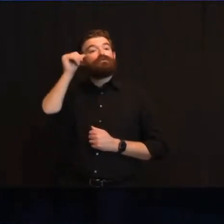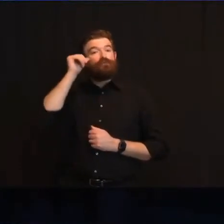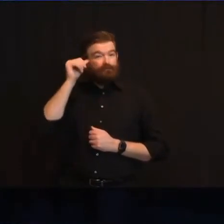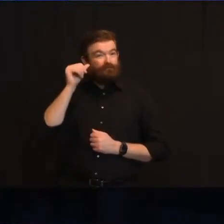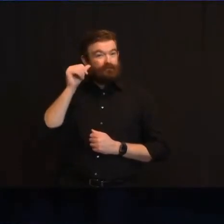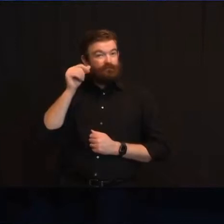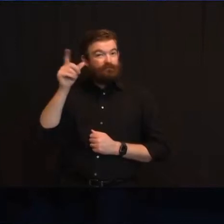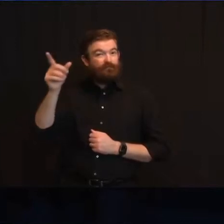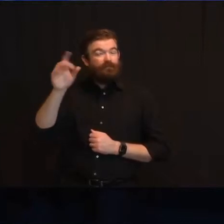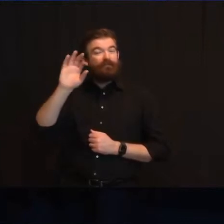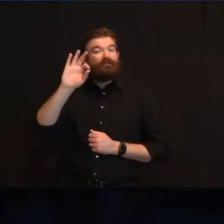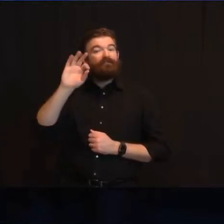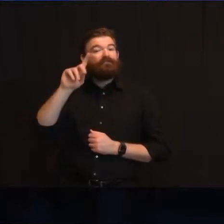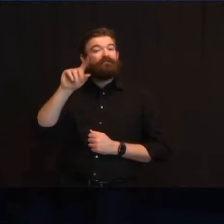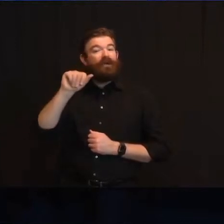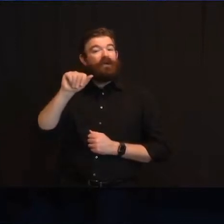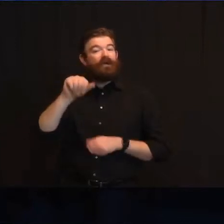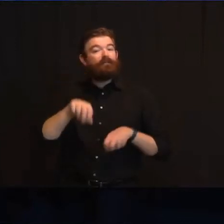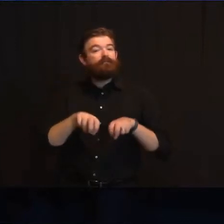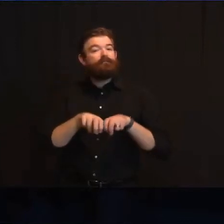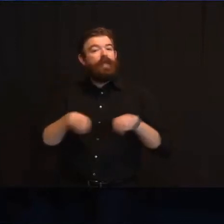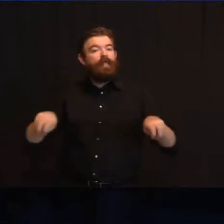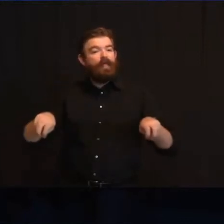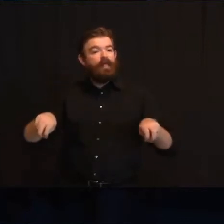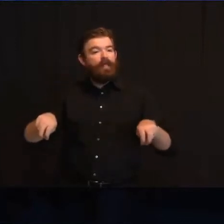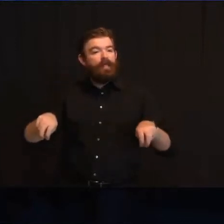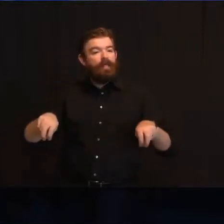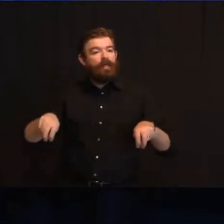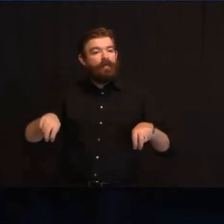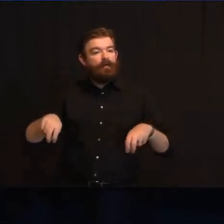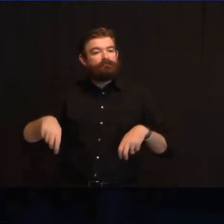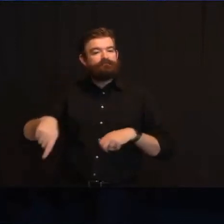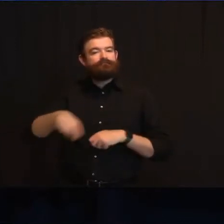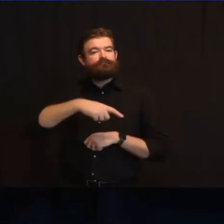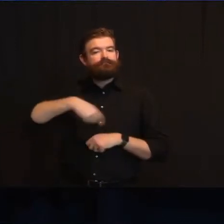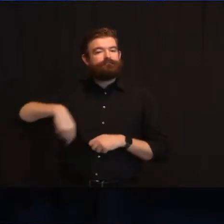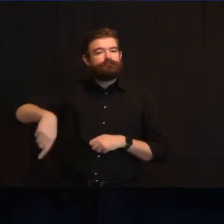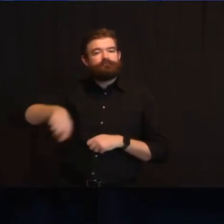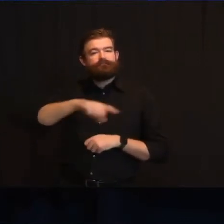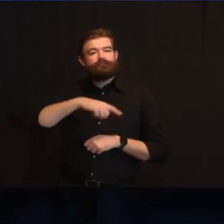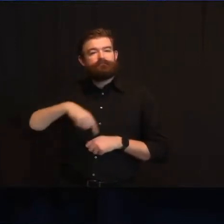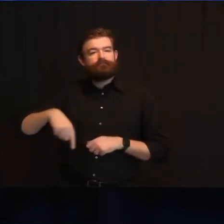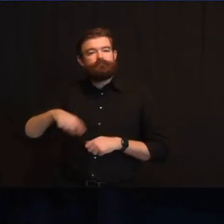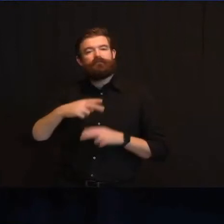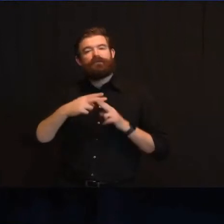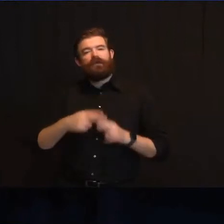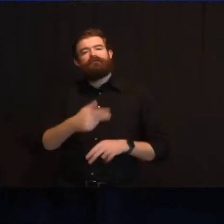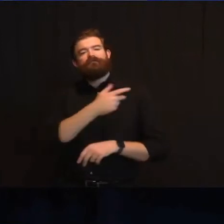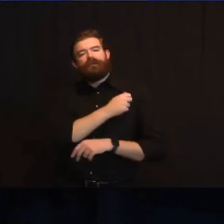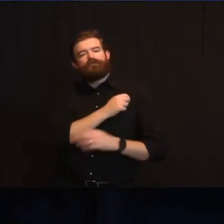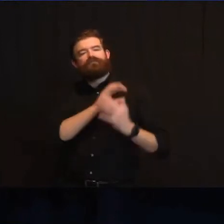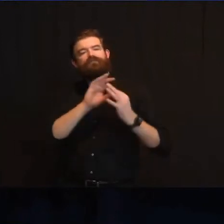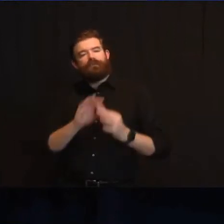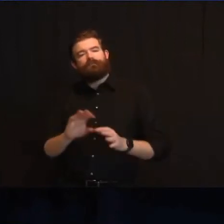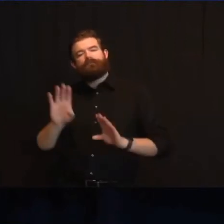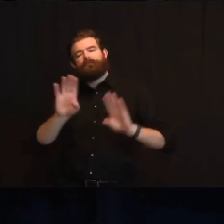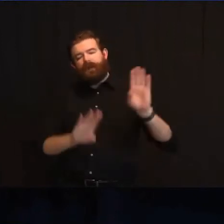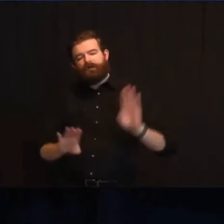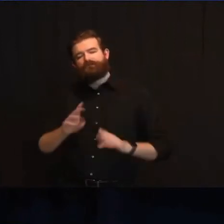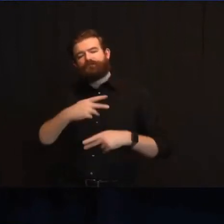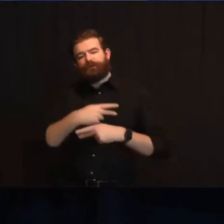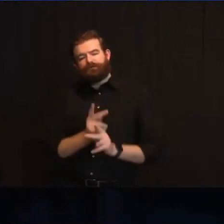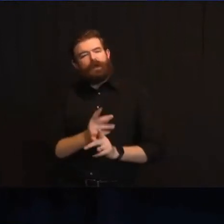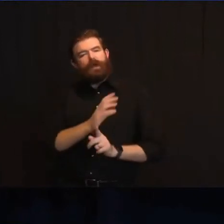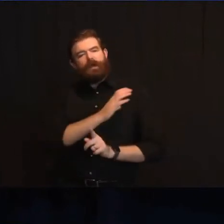Administration, the Vaccines and Related Biological Products Advisory Committee, met to review the Pfizer COVID-19